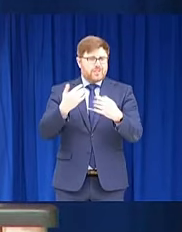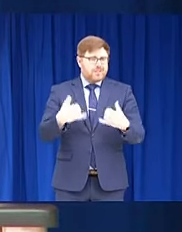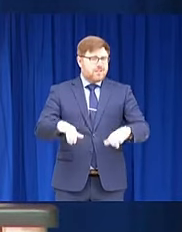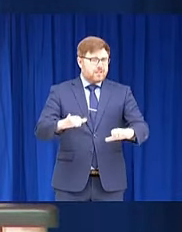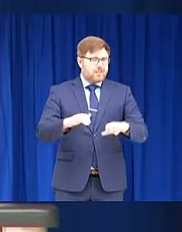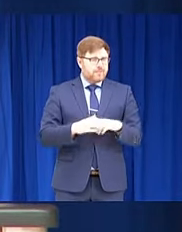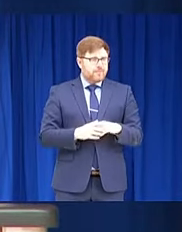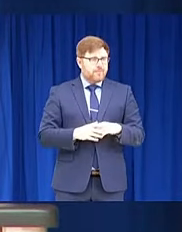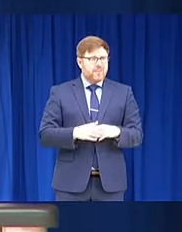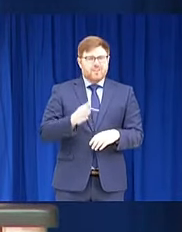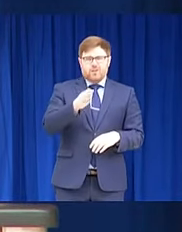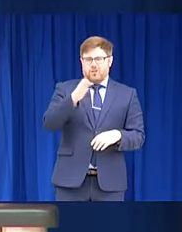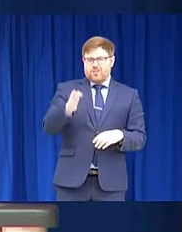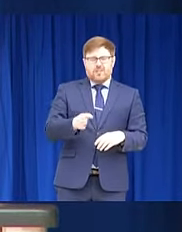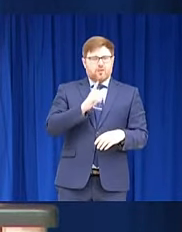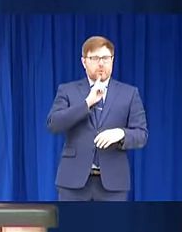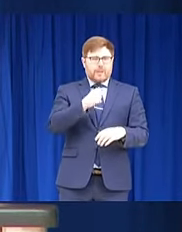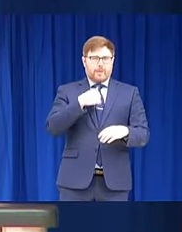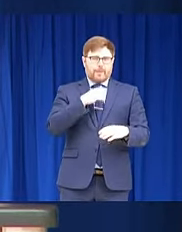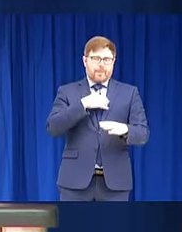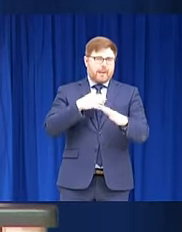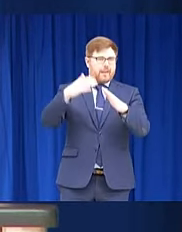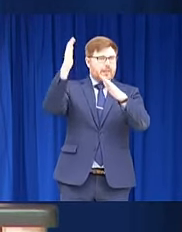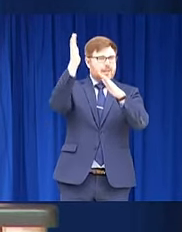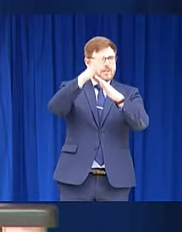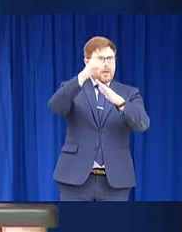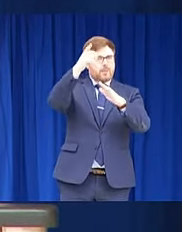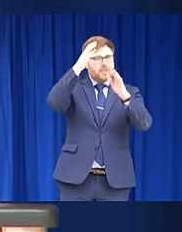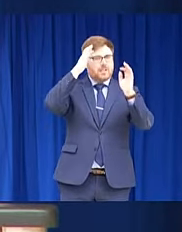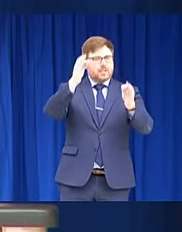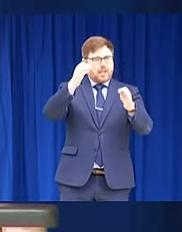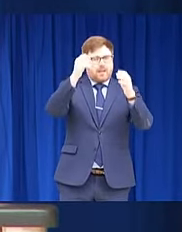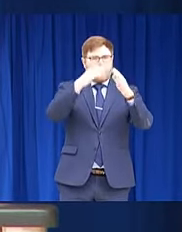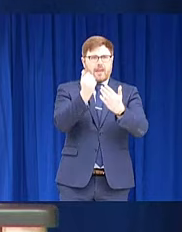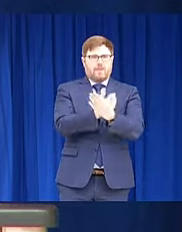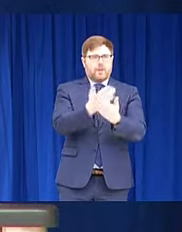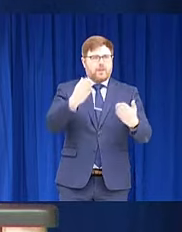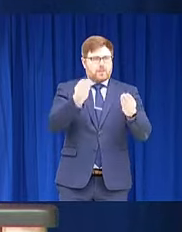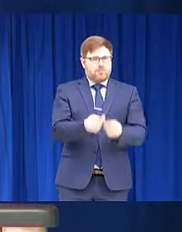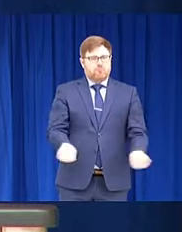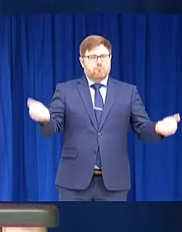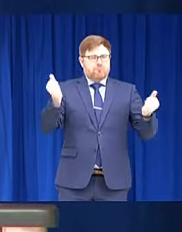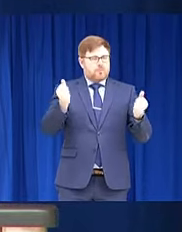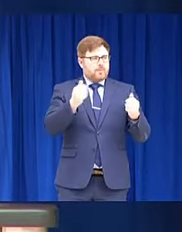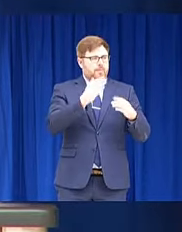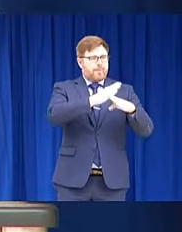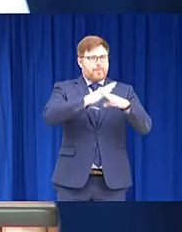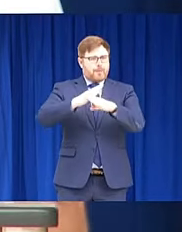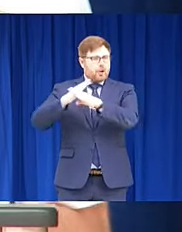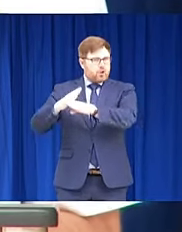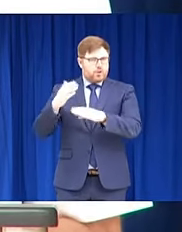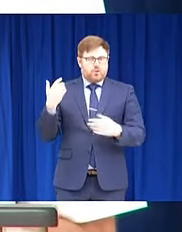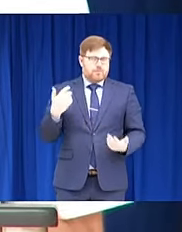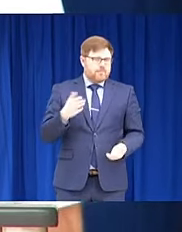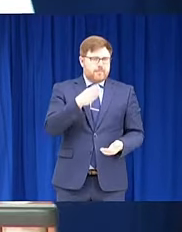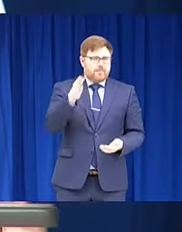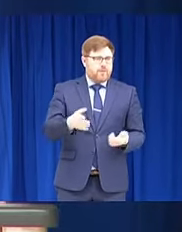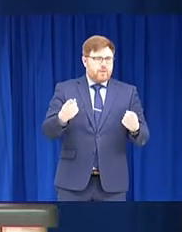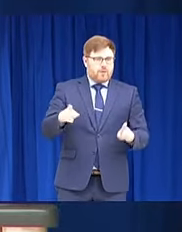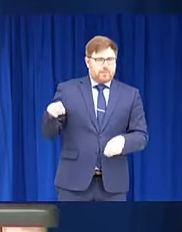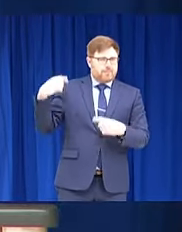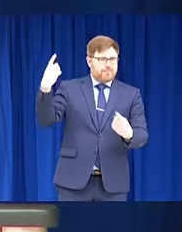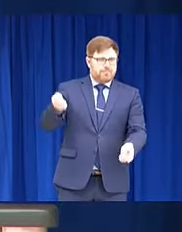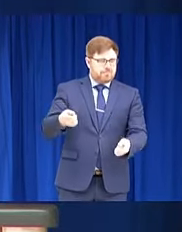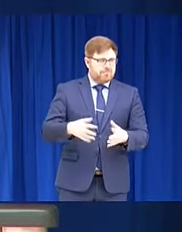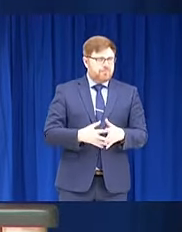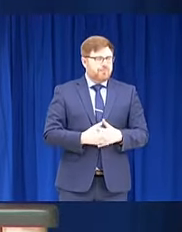a top-down root and branch effort to discover, analyze, and eliminate long-standing barriers to unfettered service by LGBTQ